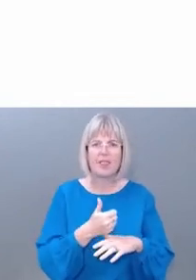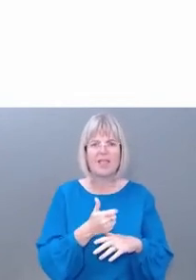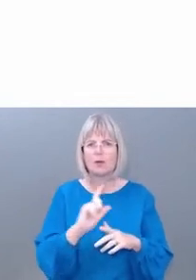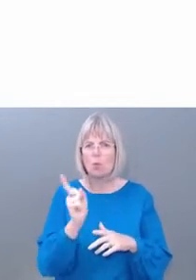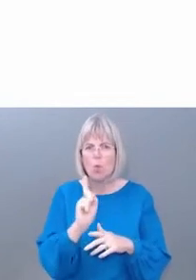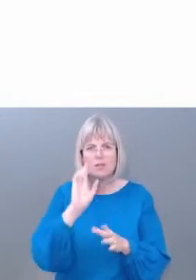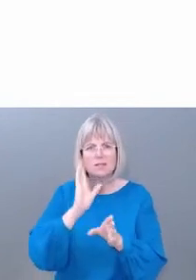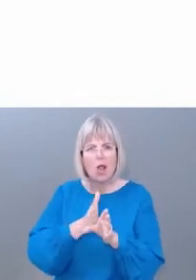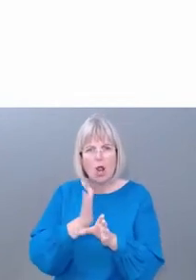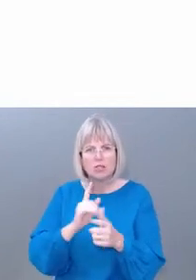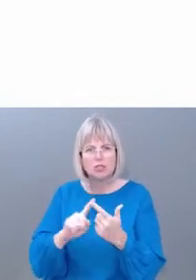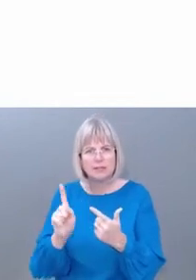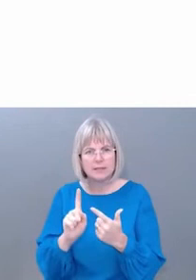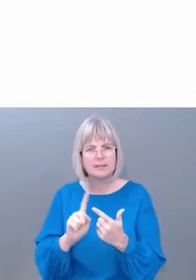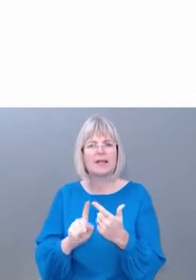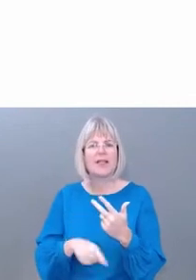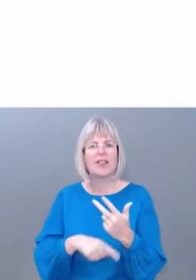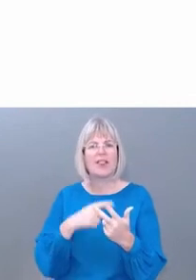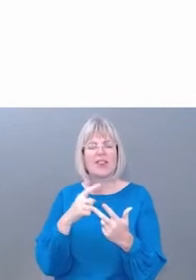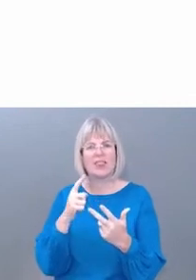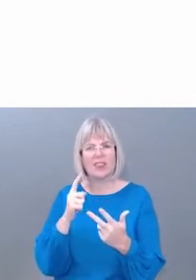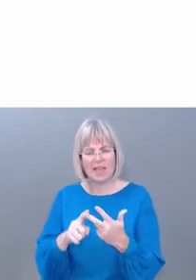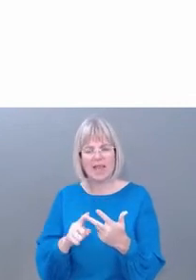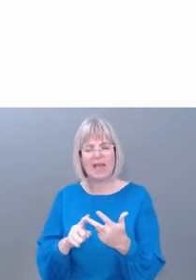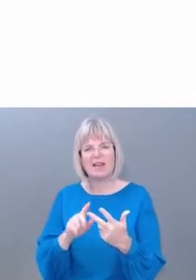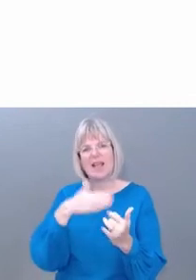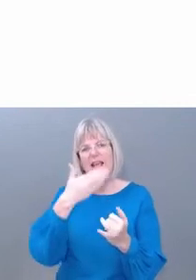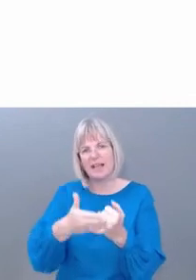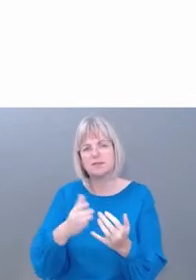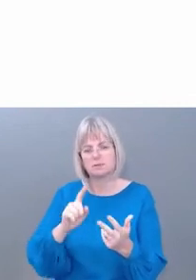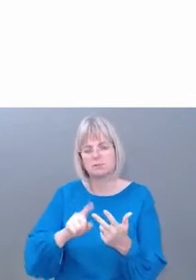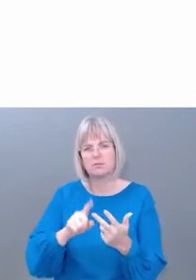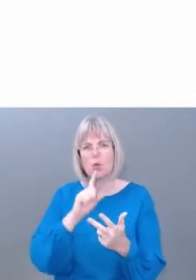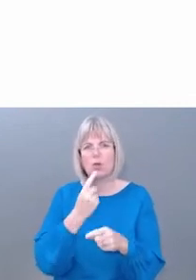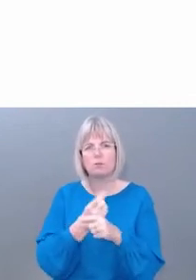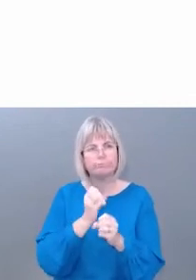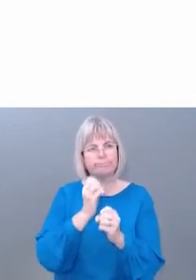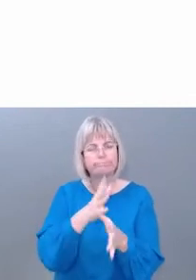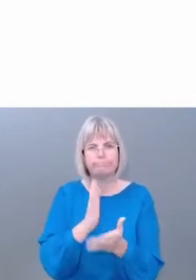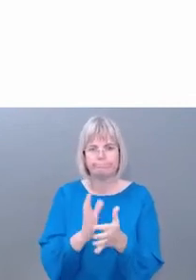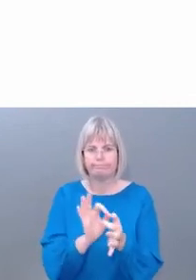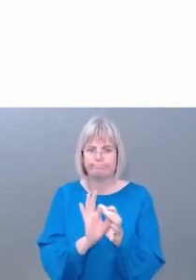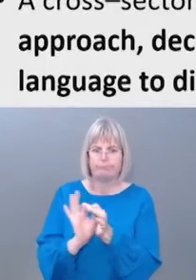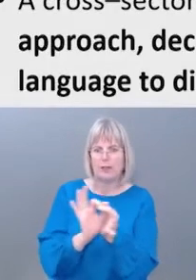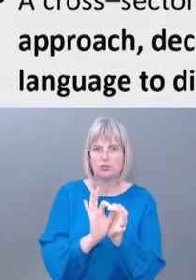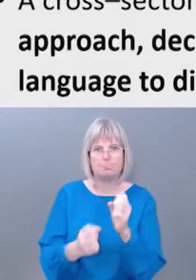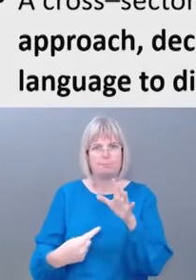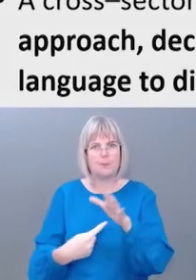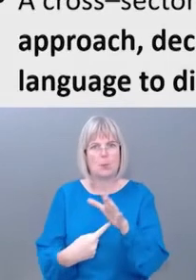end talking about what I think are the really important relationships and points of intersection between public mental health and